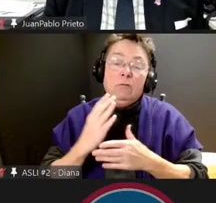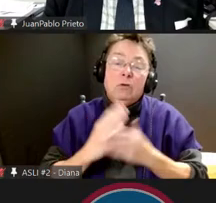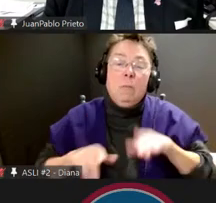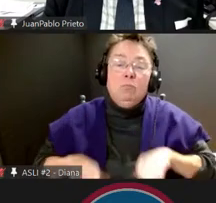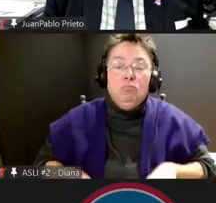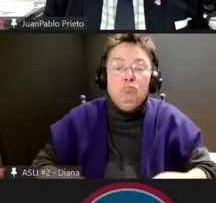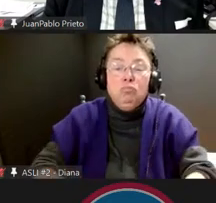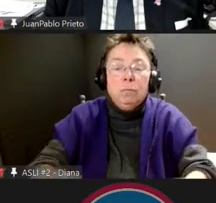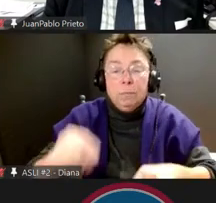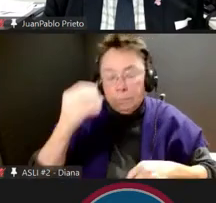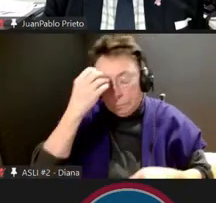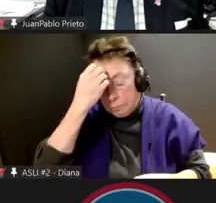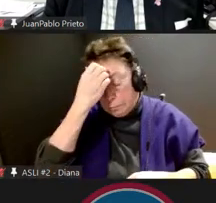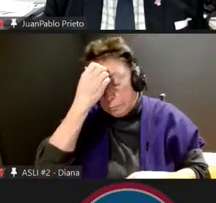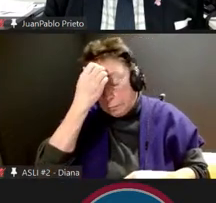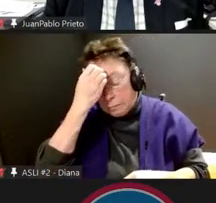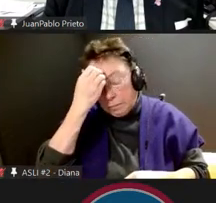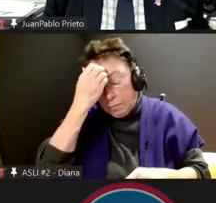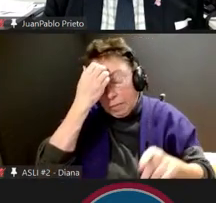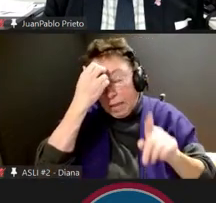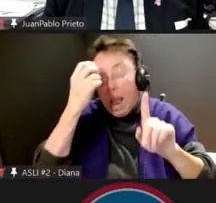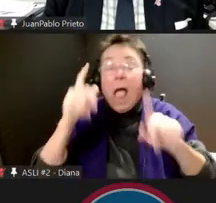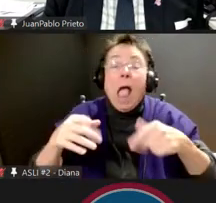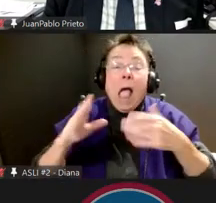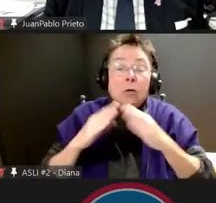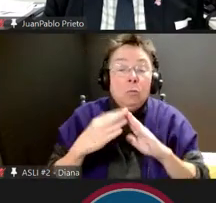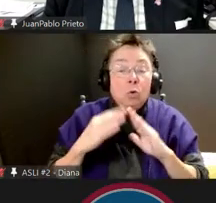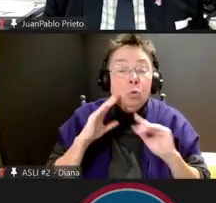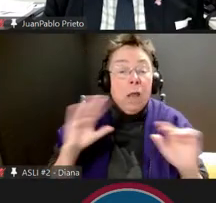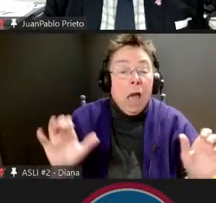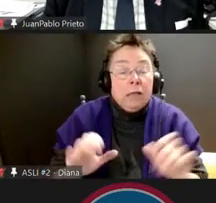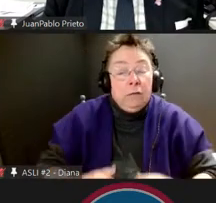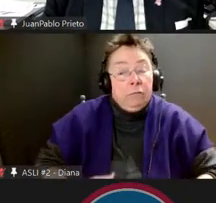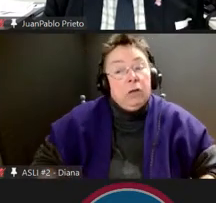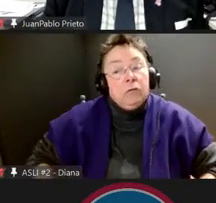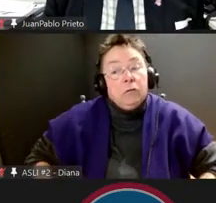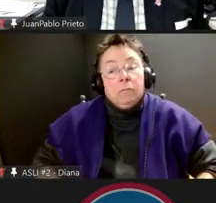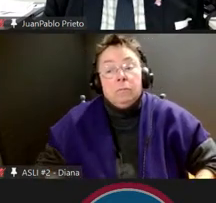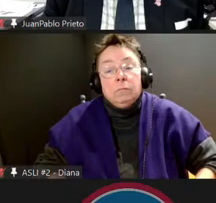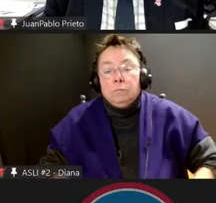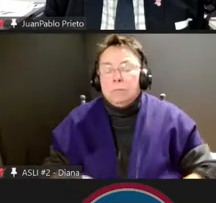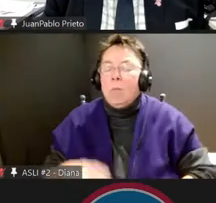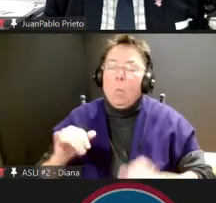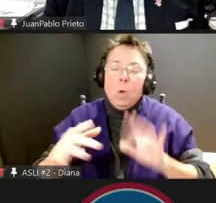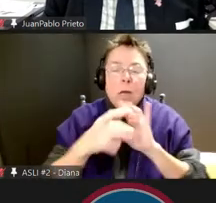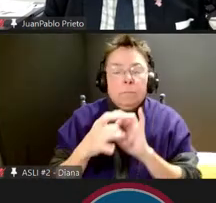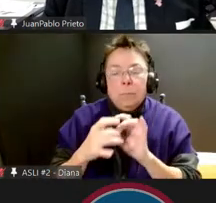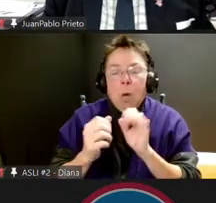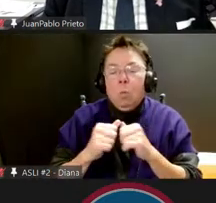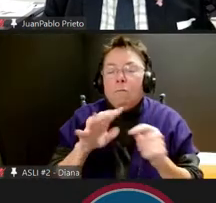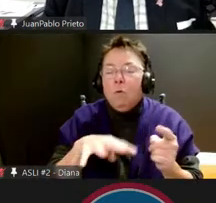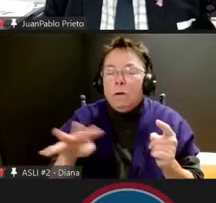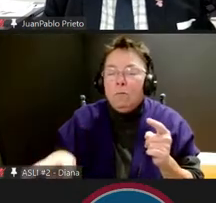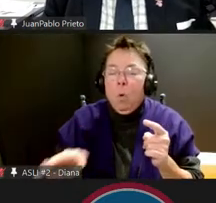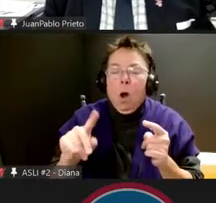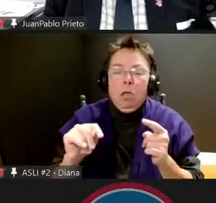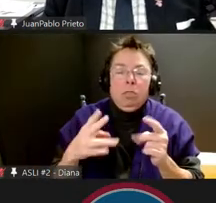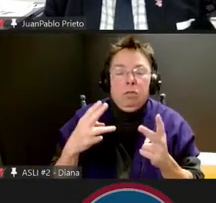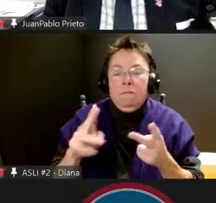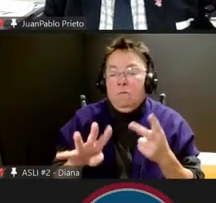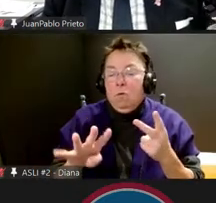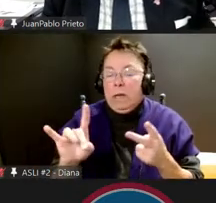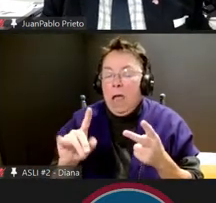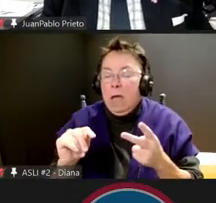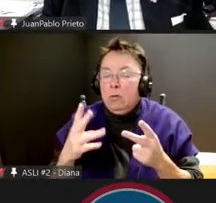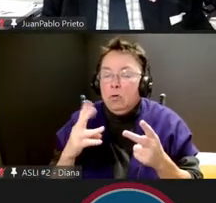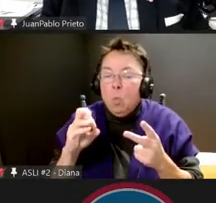slide. And our community activities can continue forward. We regularly coordinate again with the 44th, 48th Ward Alderman's offices. We